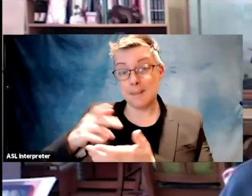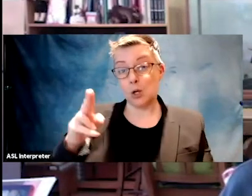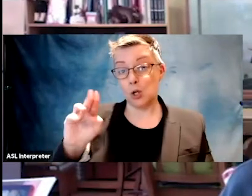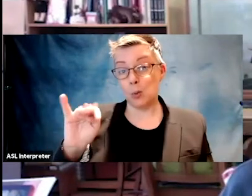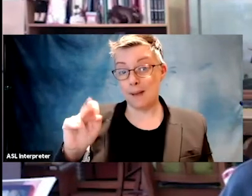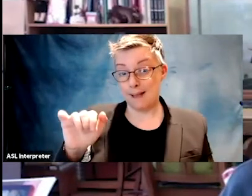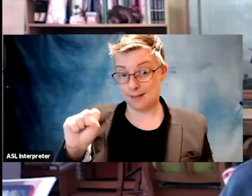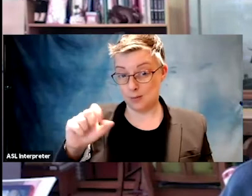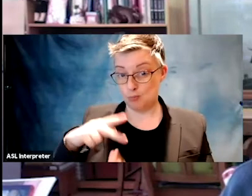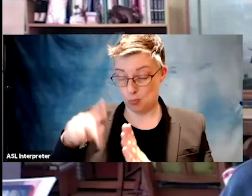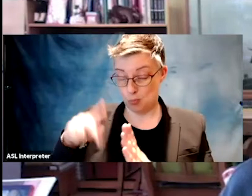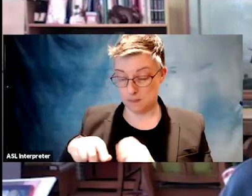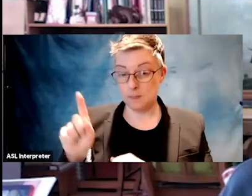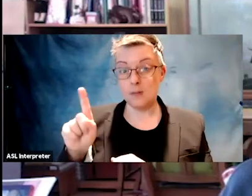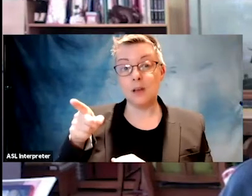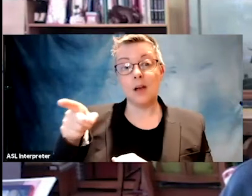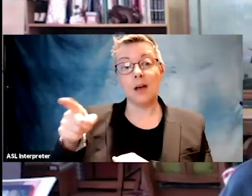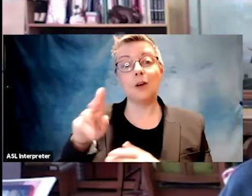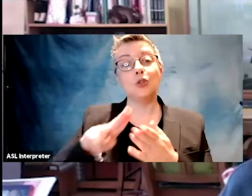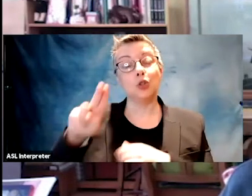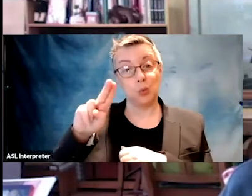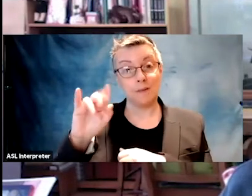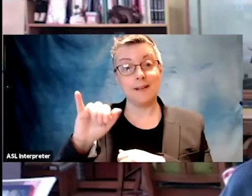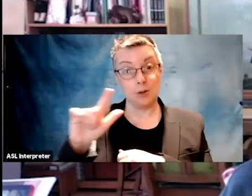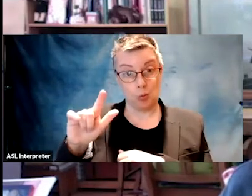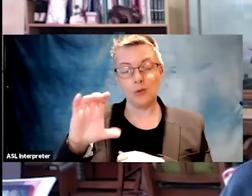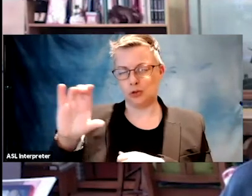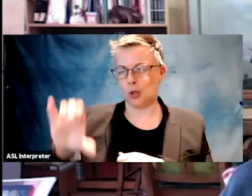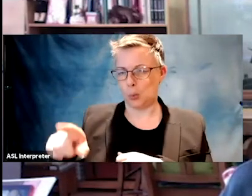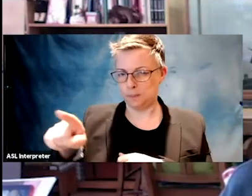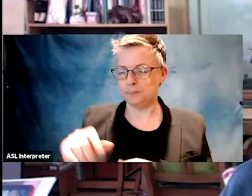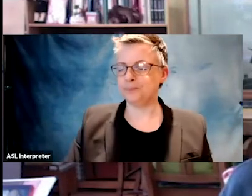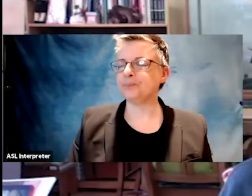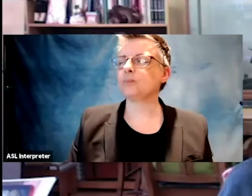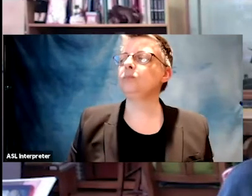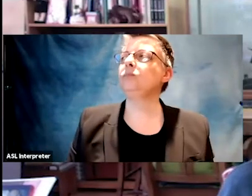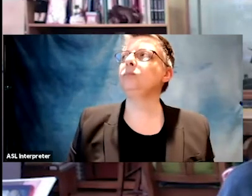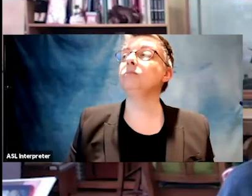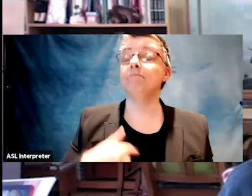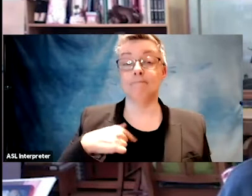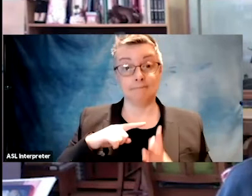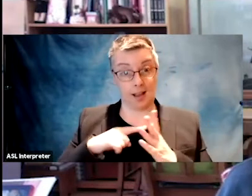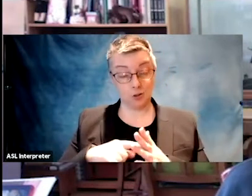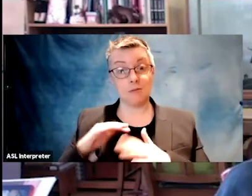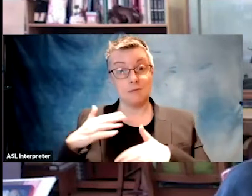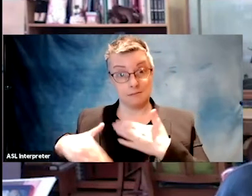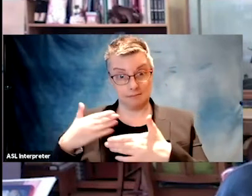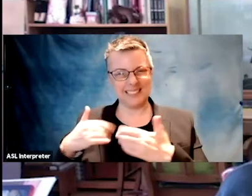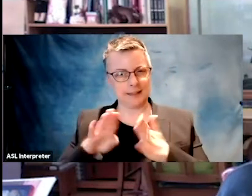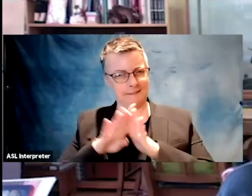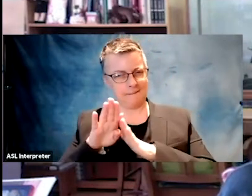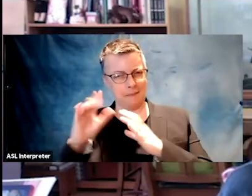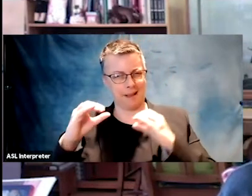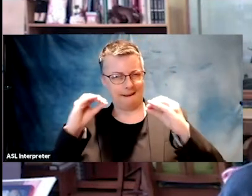at, uh, uh, university of Illinois, Chicago. And I started to develop a pedagogy